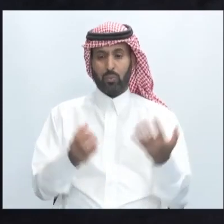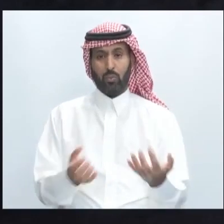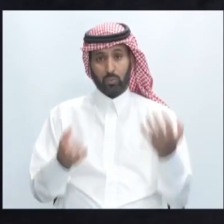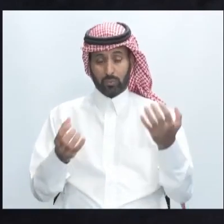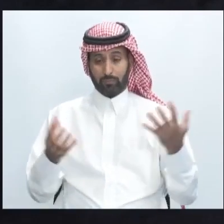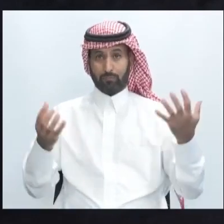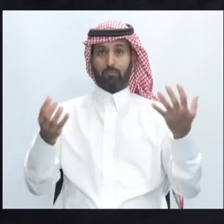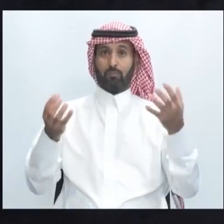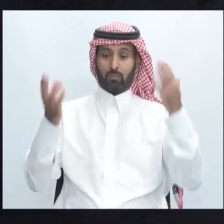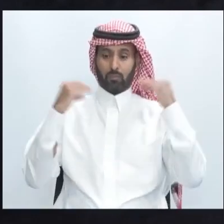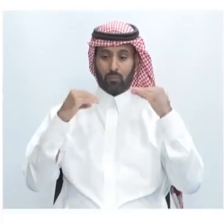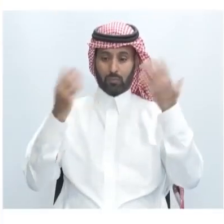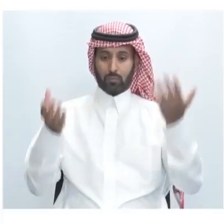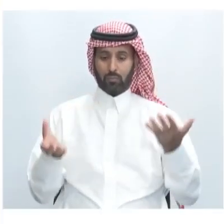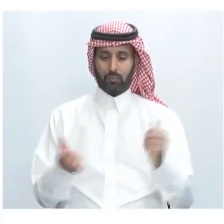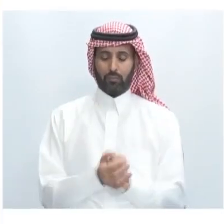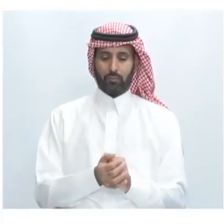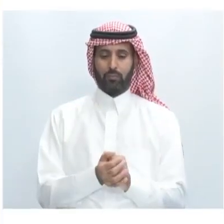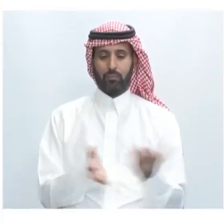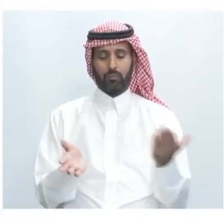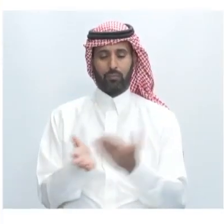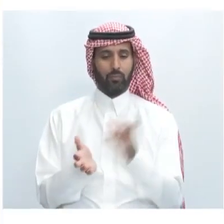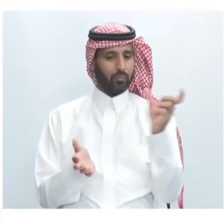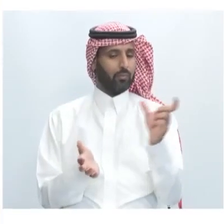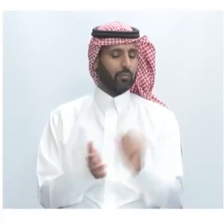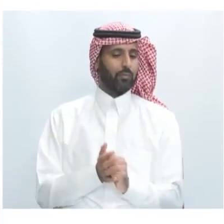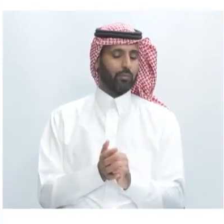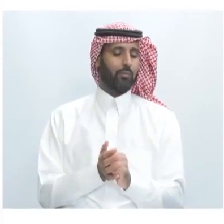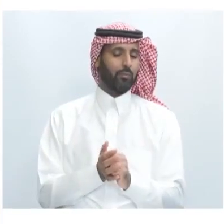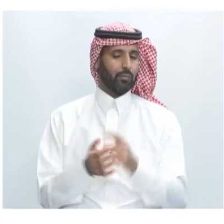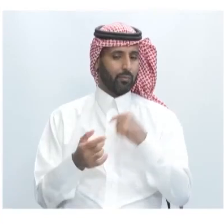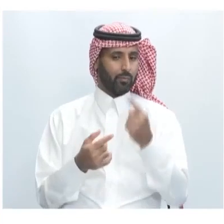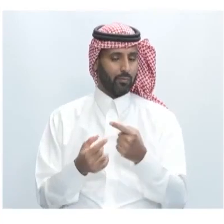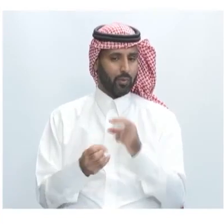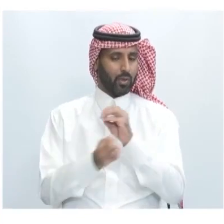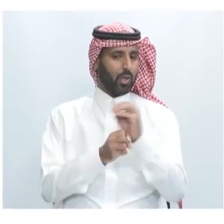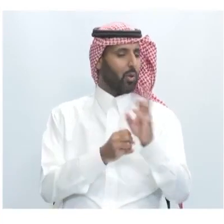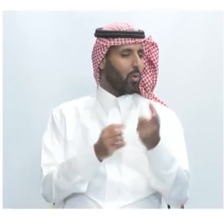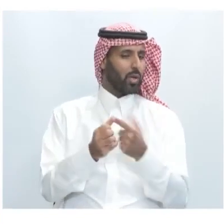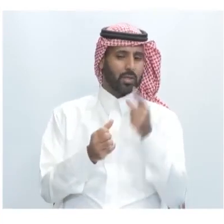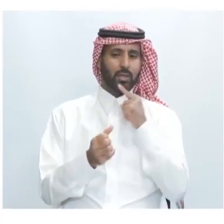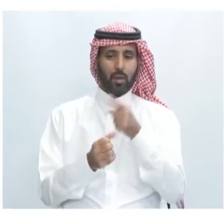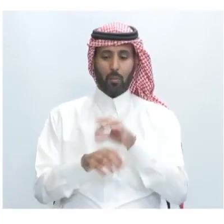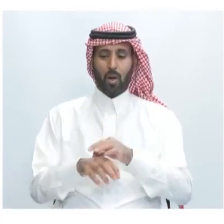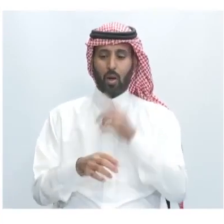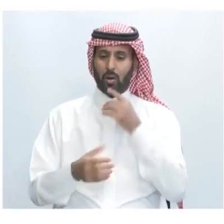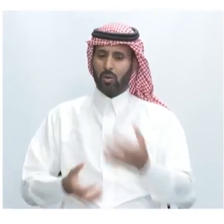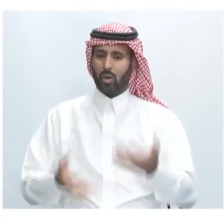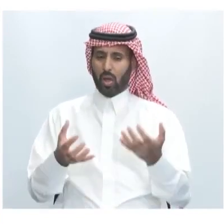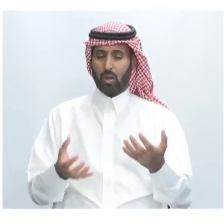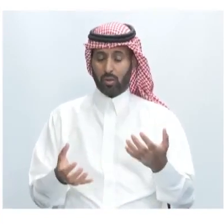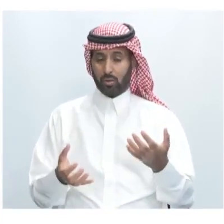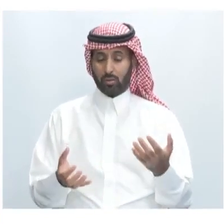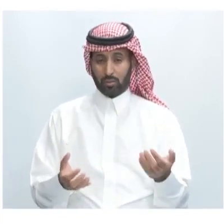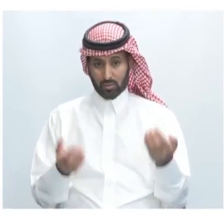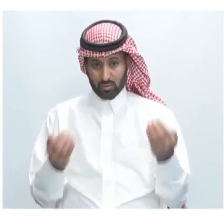carry with your arm. This word is almost always used to describe what someone is carrying. It's